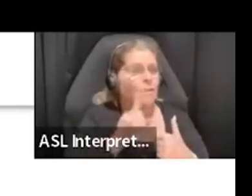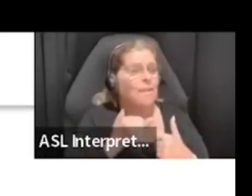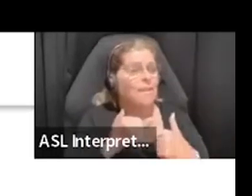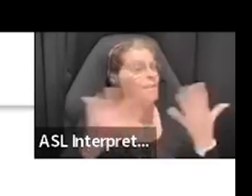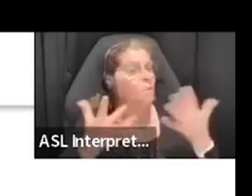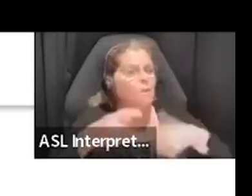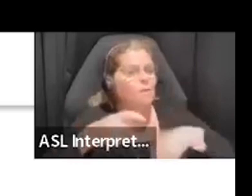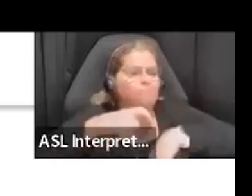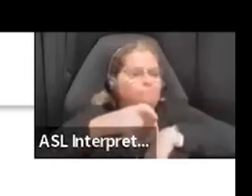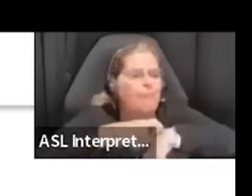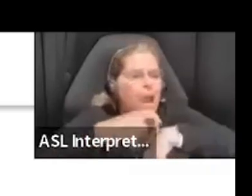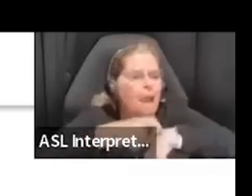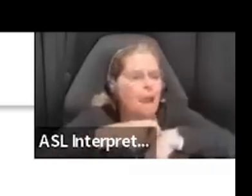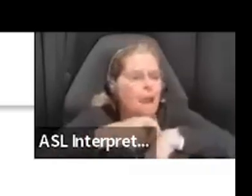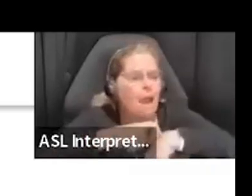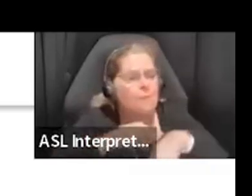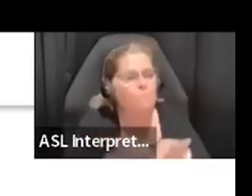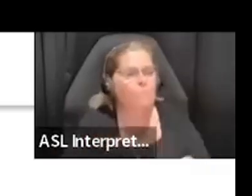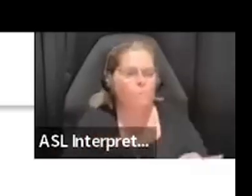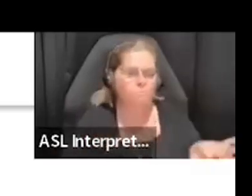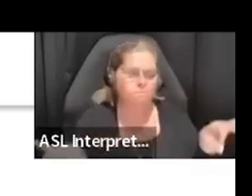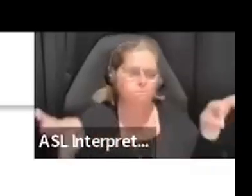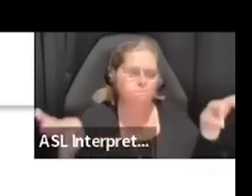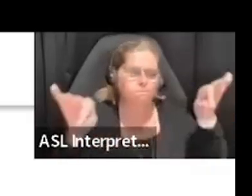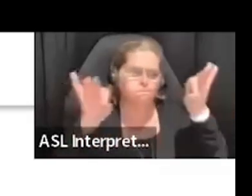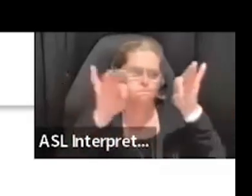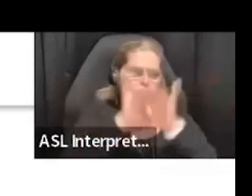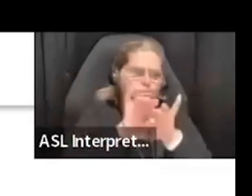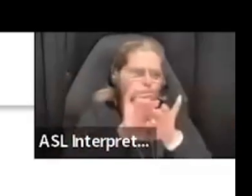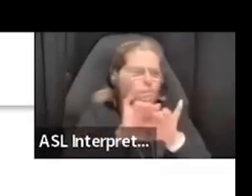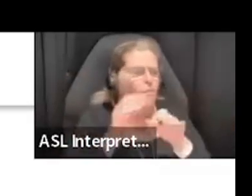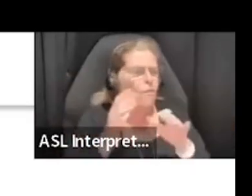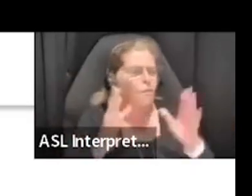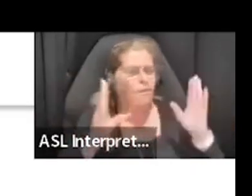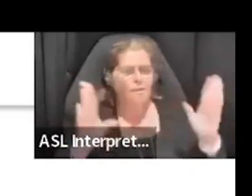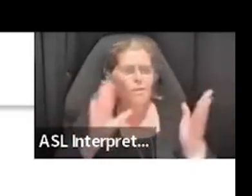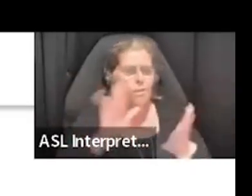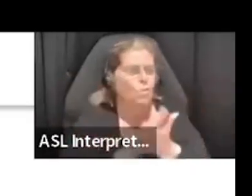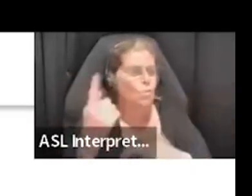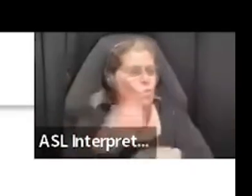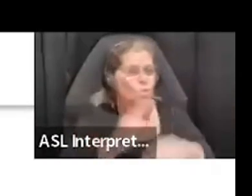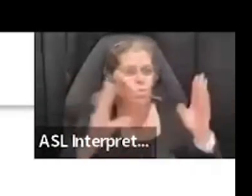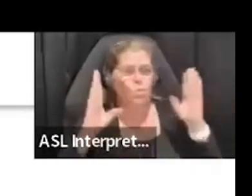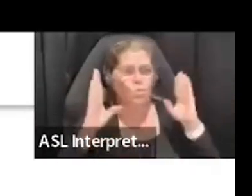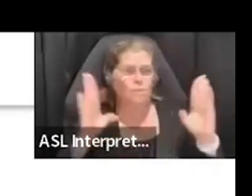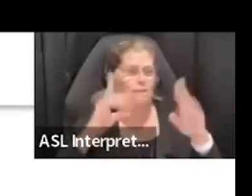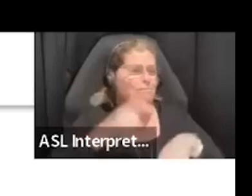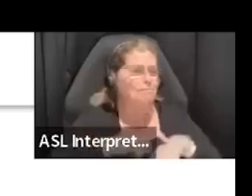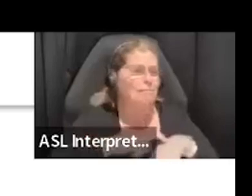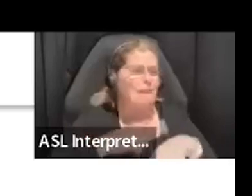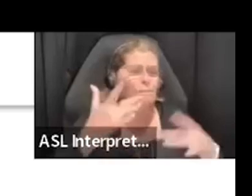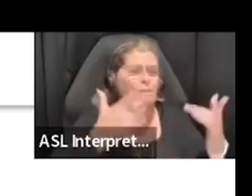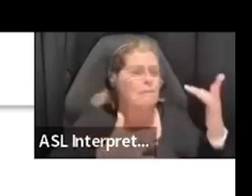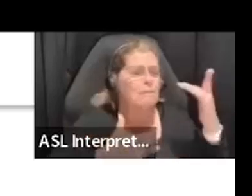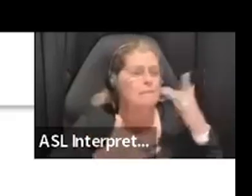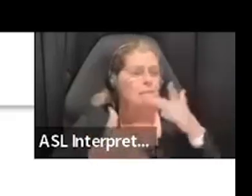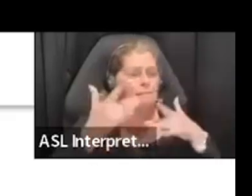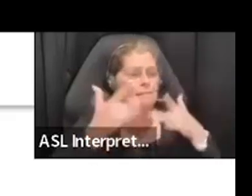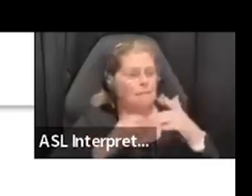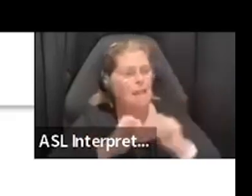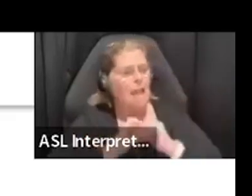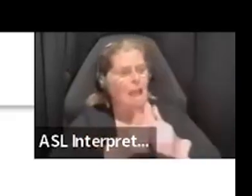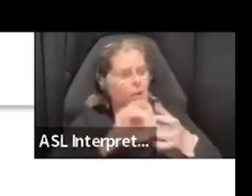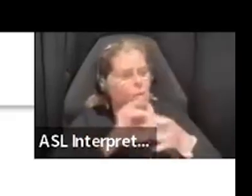Time is very critical. We have very limited time during the school days to really be able to collaborate and